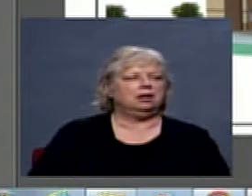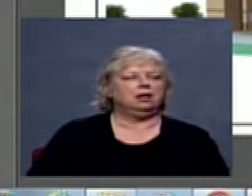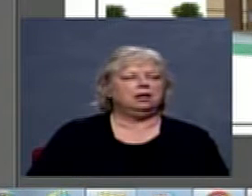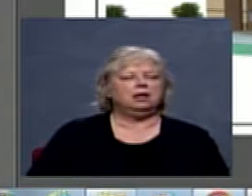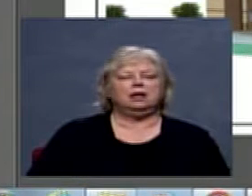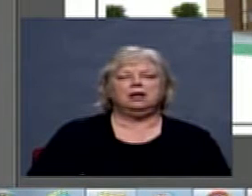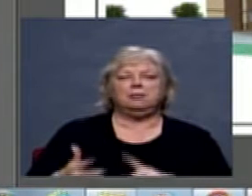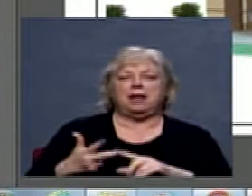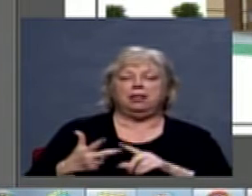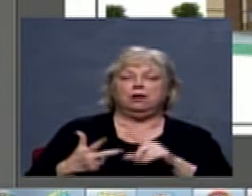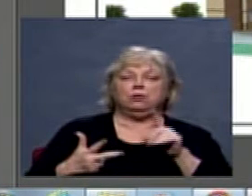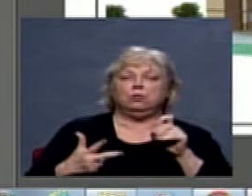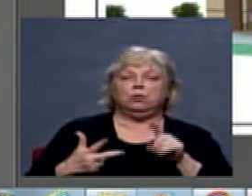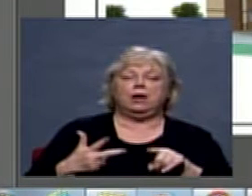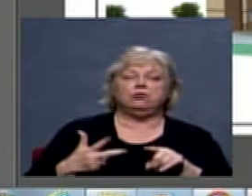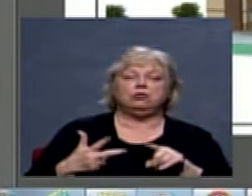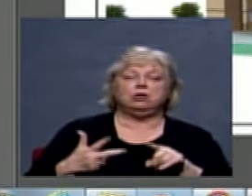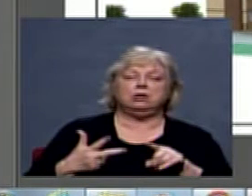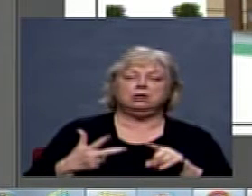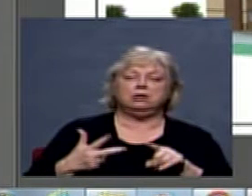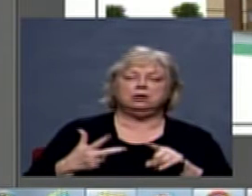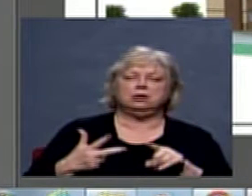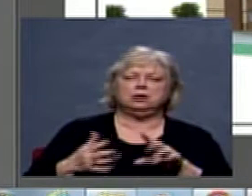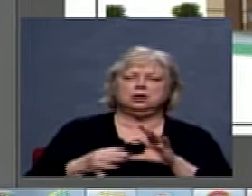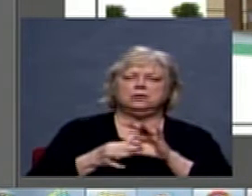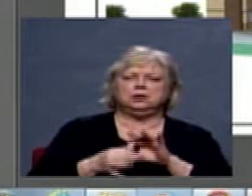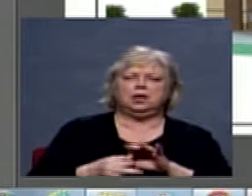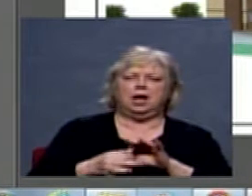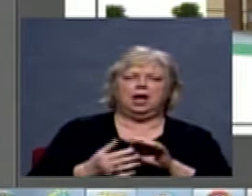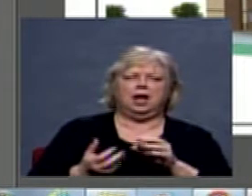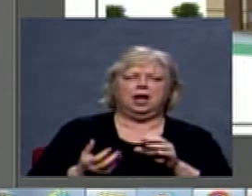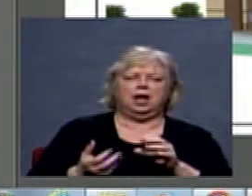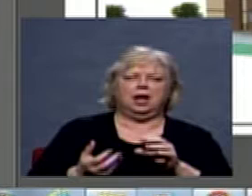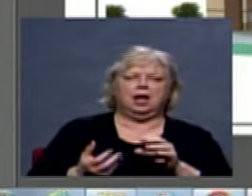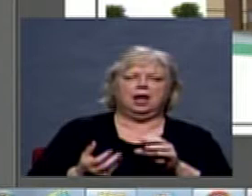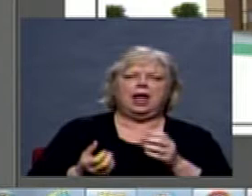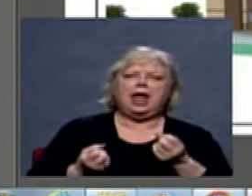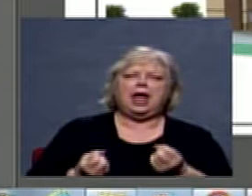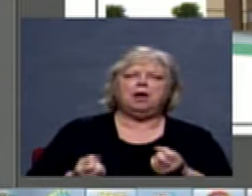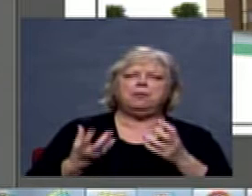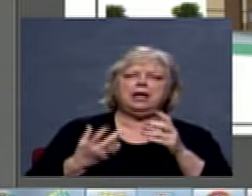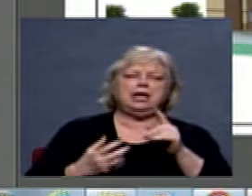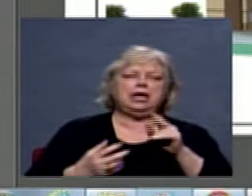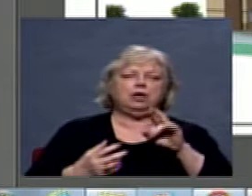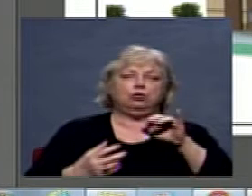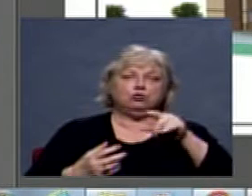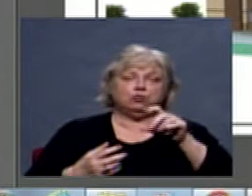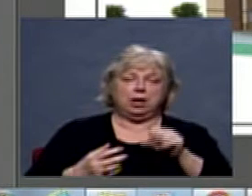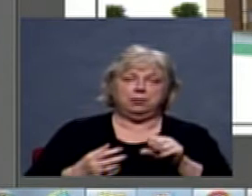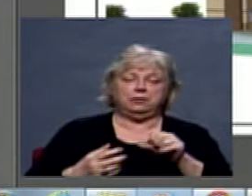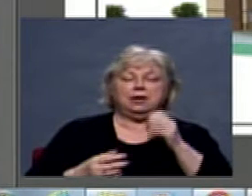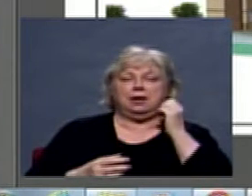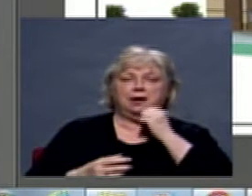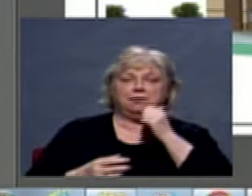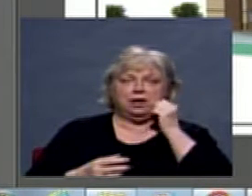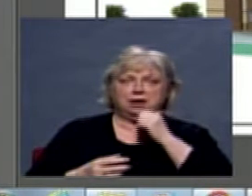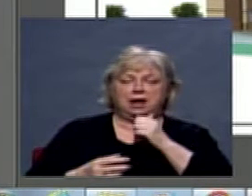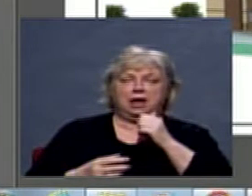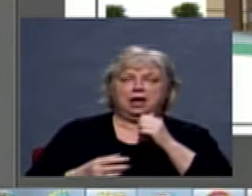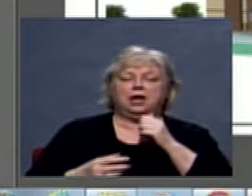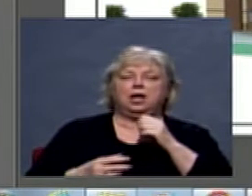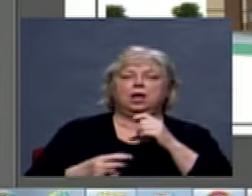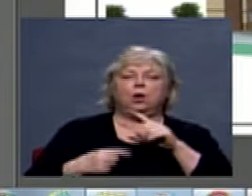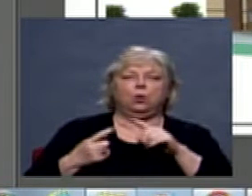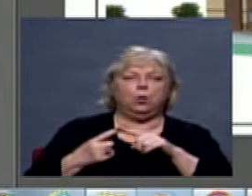My third question deals with how number of trips per day when it's fully operative, and I believe